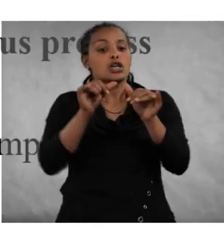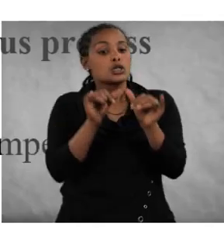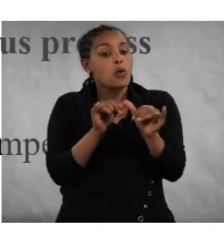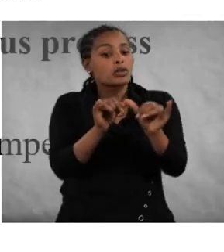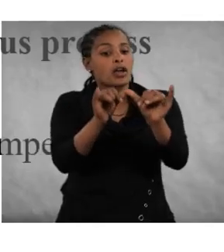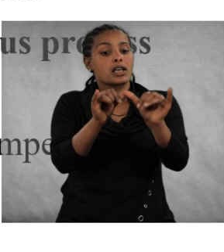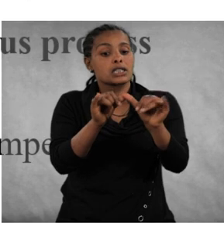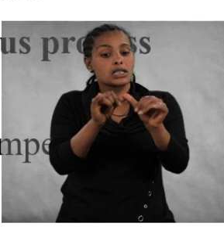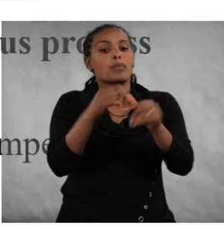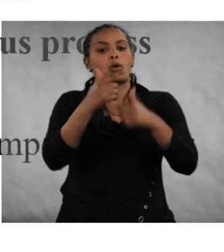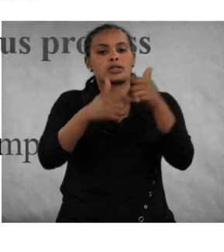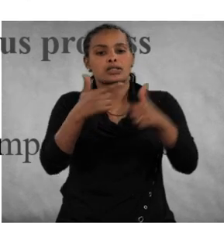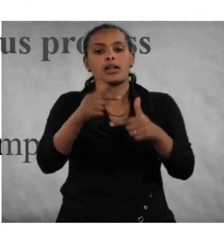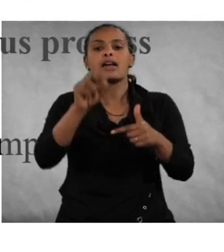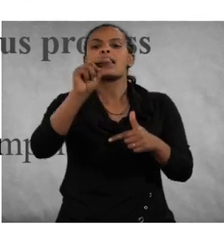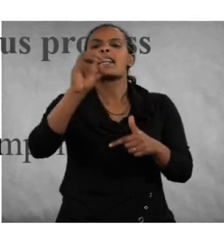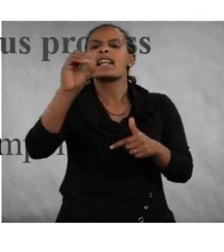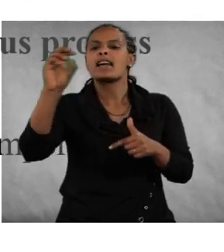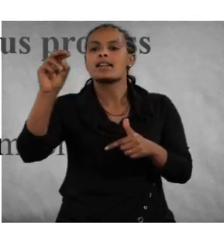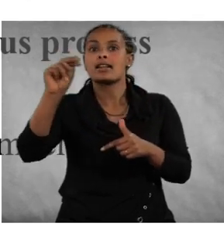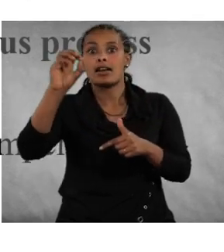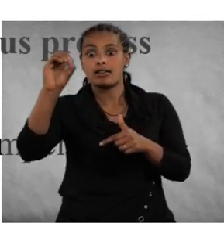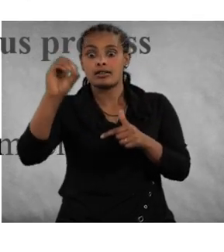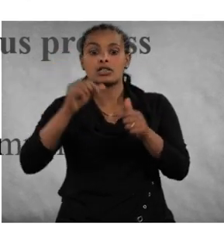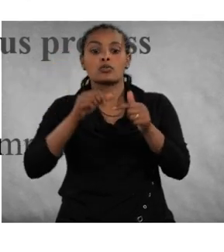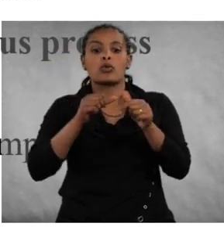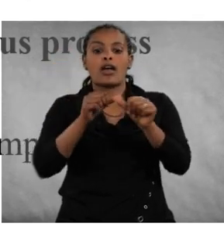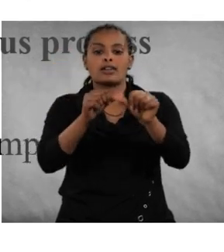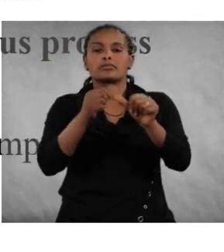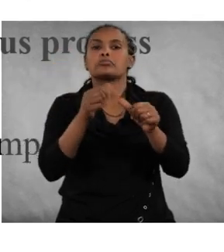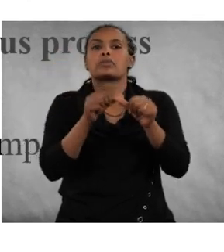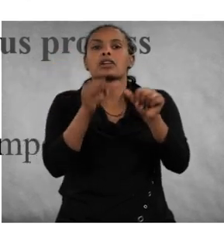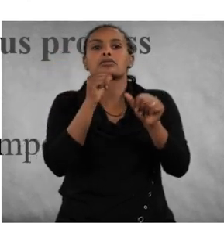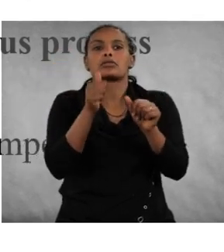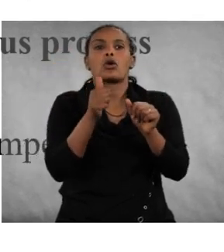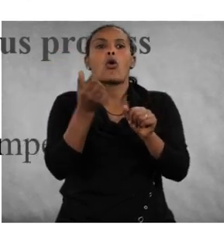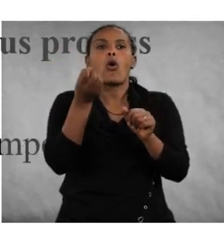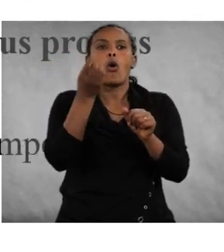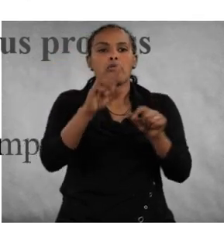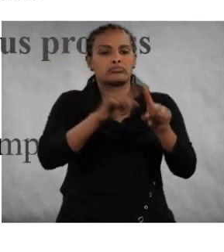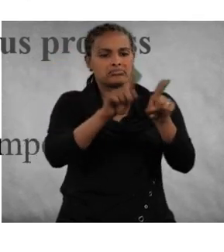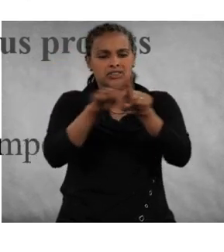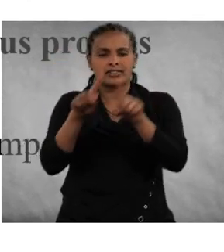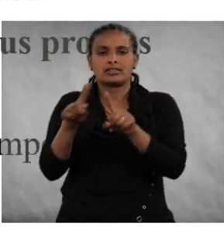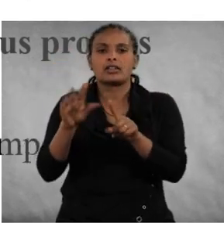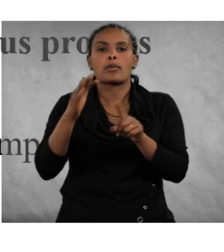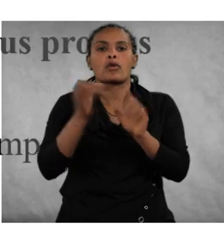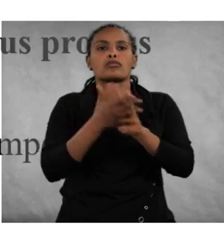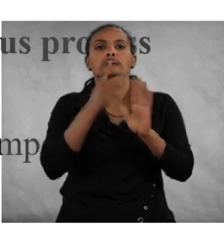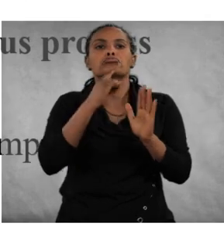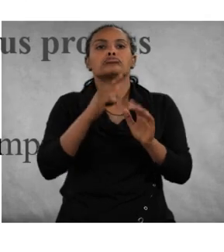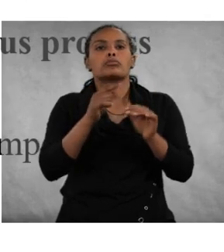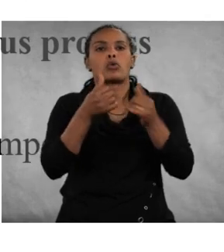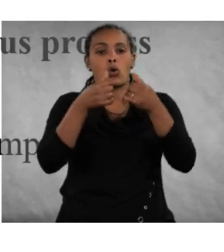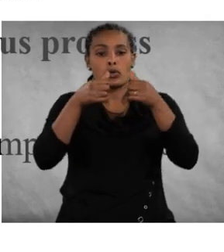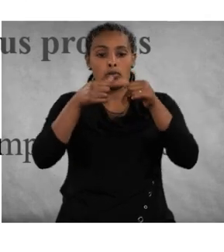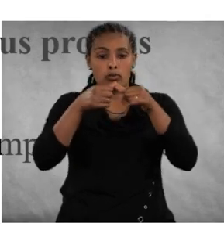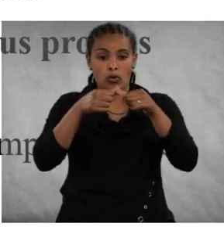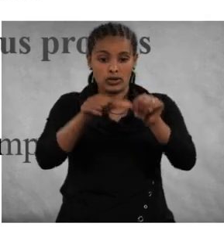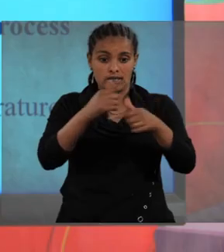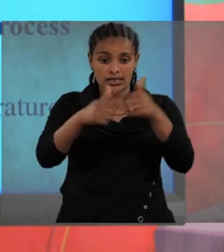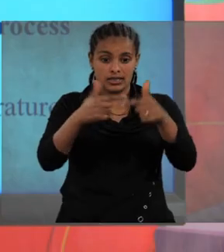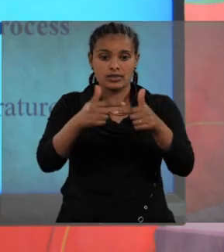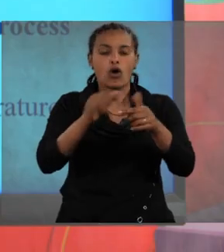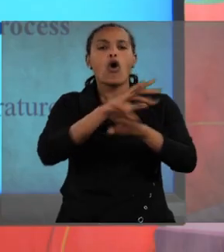spontaneous process, non-spontaneous process, isothermal process, adiabatic process, and so